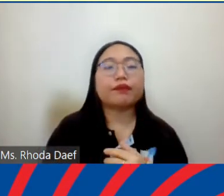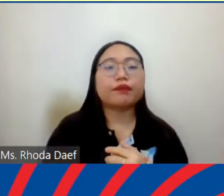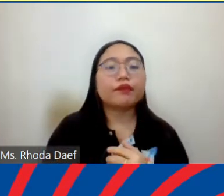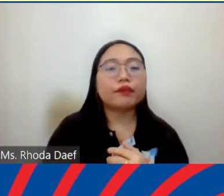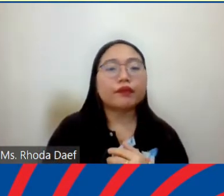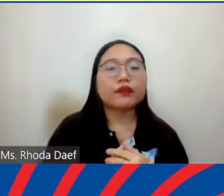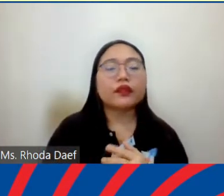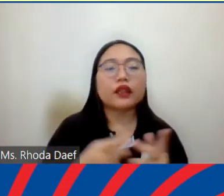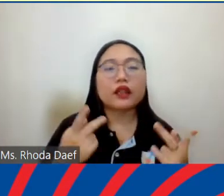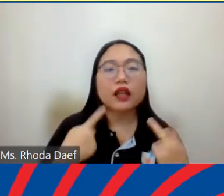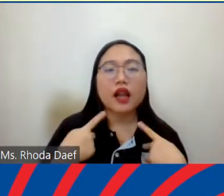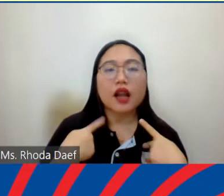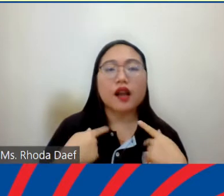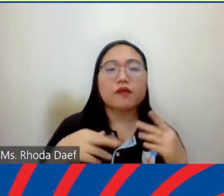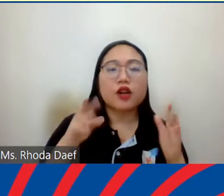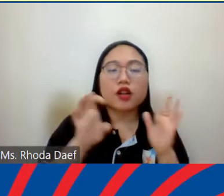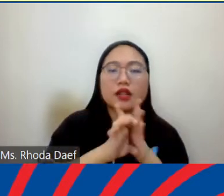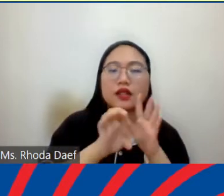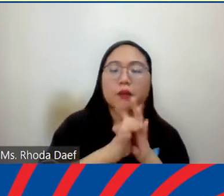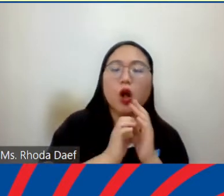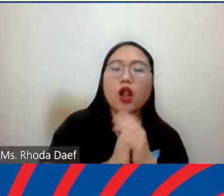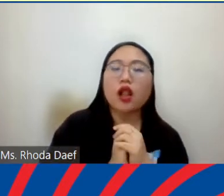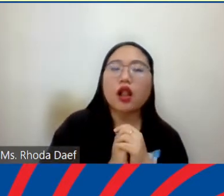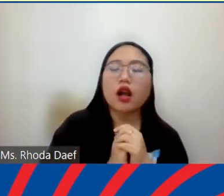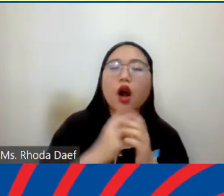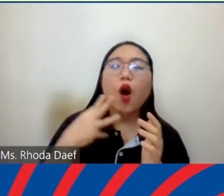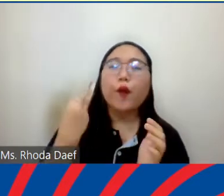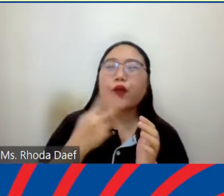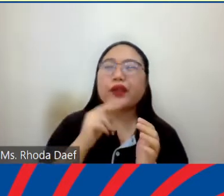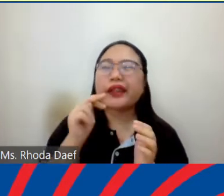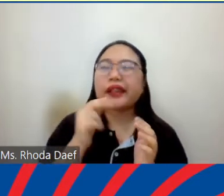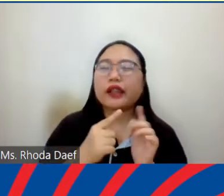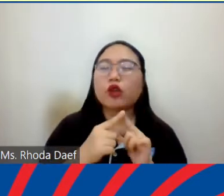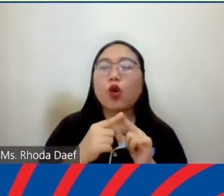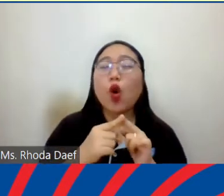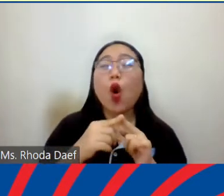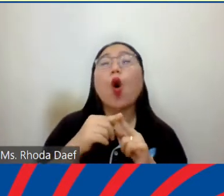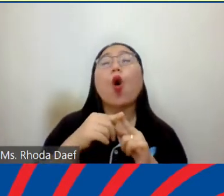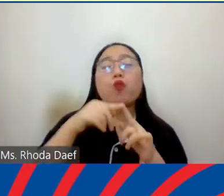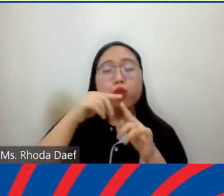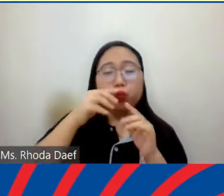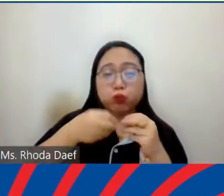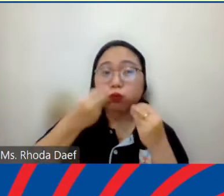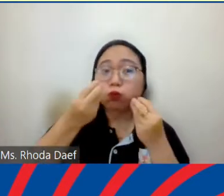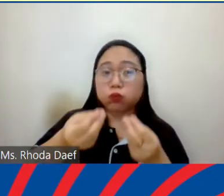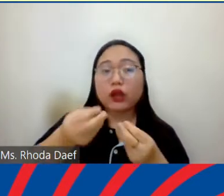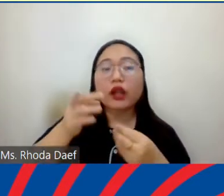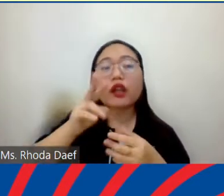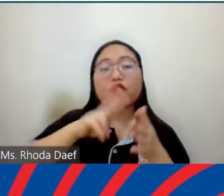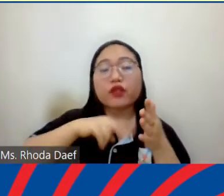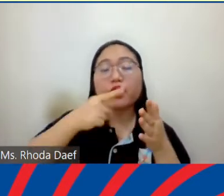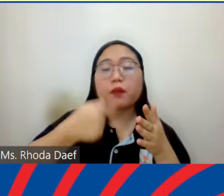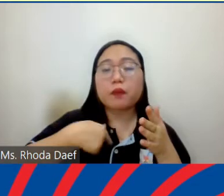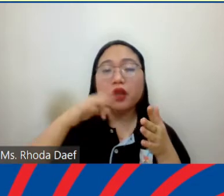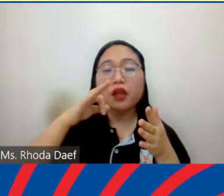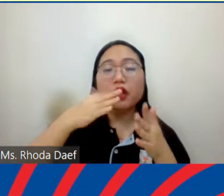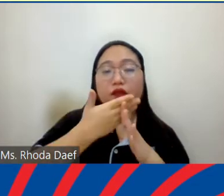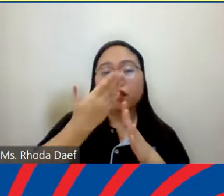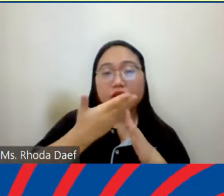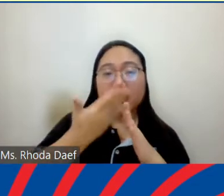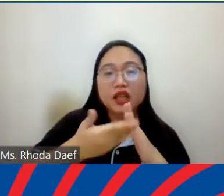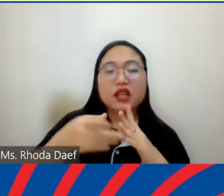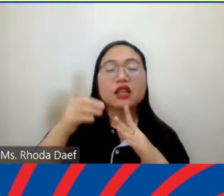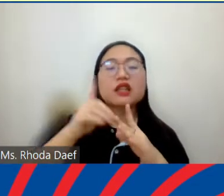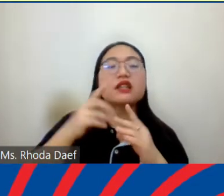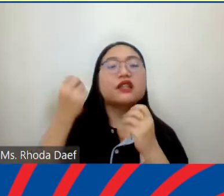some things that we can do. Like, for example, we have to provide README files, data dictionaries,